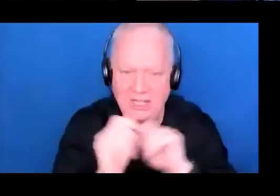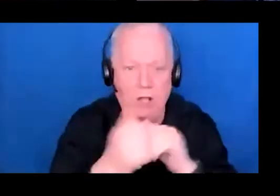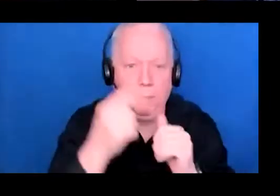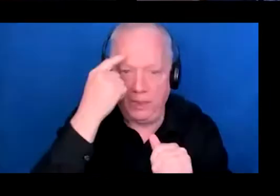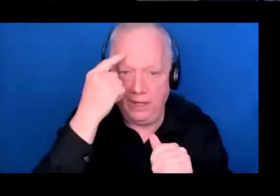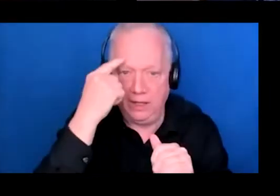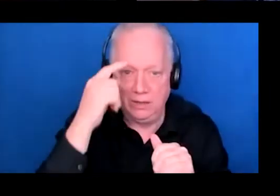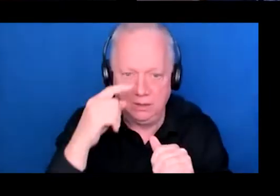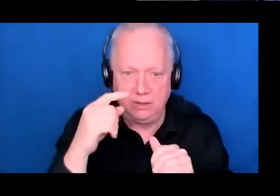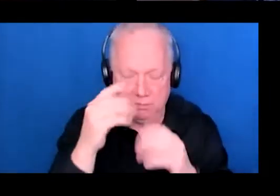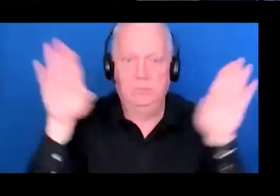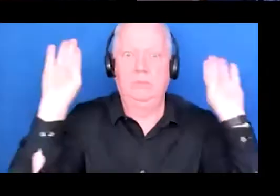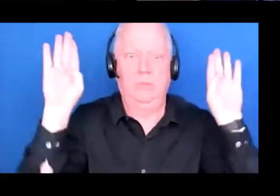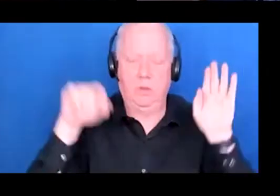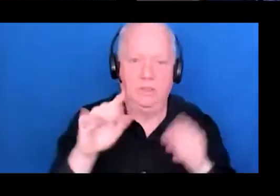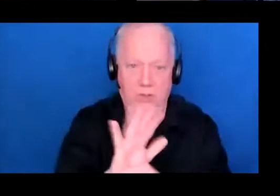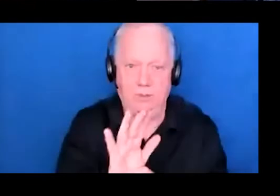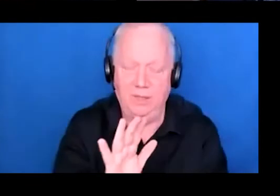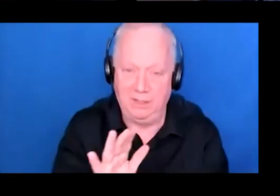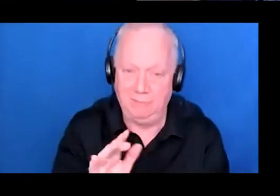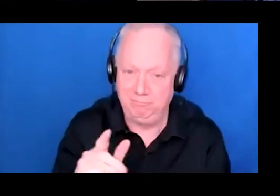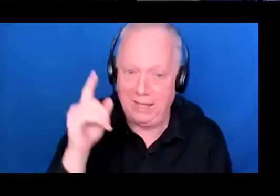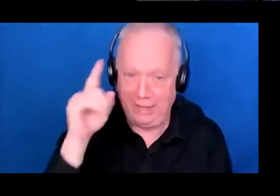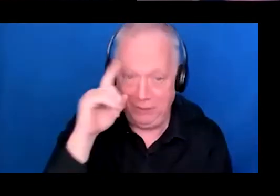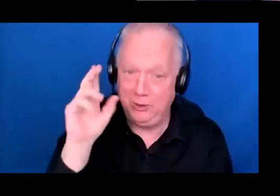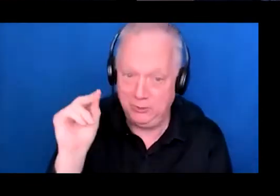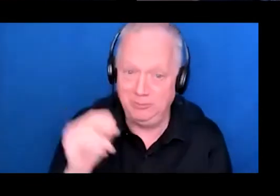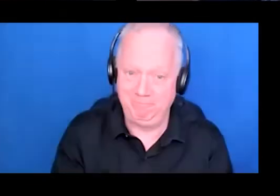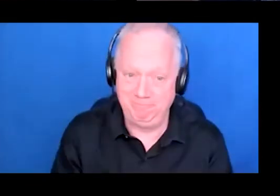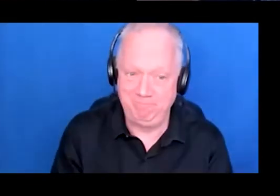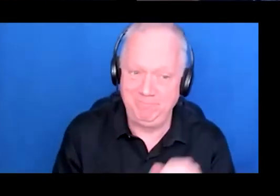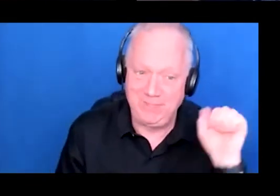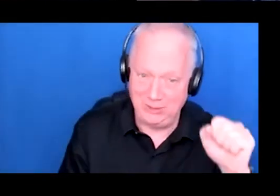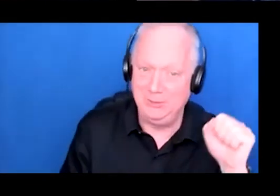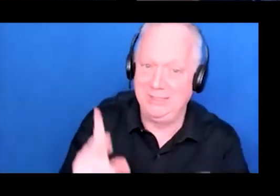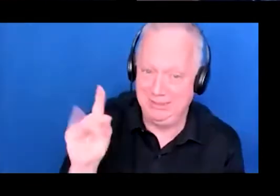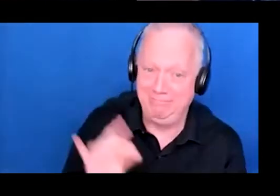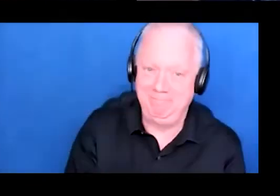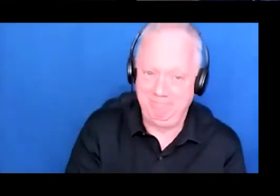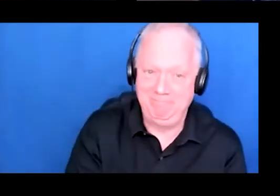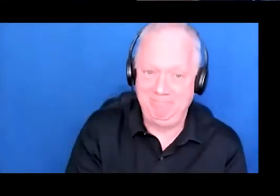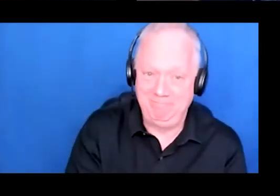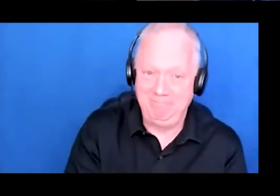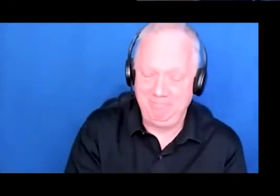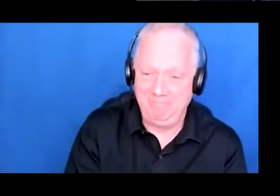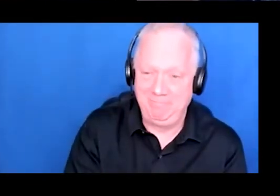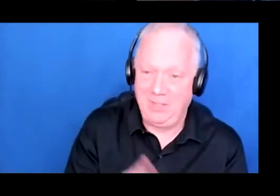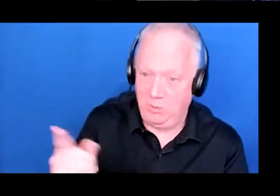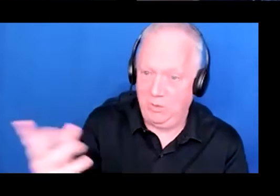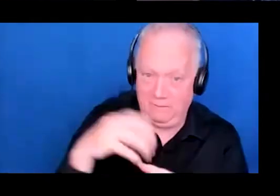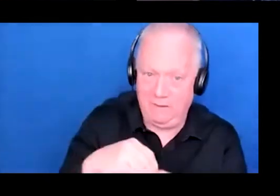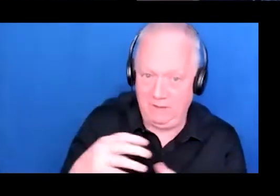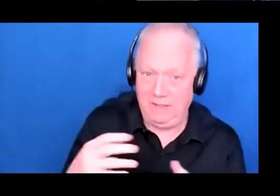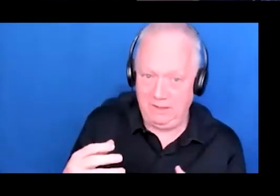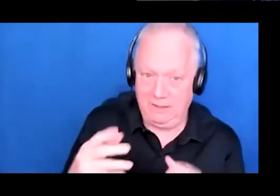think through this film, which I, you know, I hope we do. Yes, you certainly do. And you were involved in